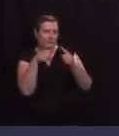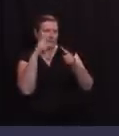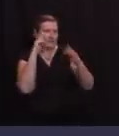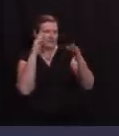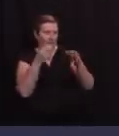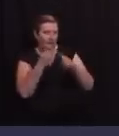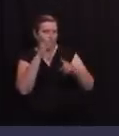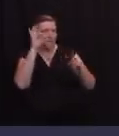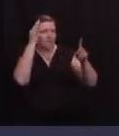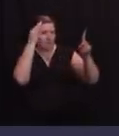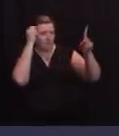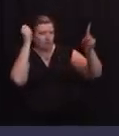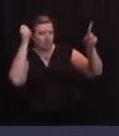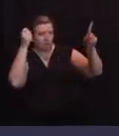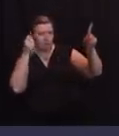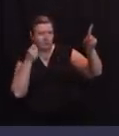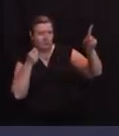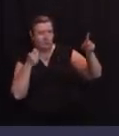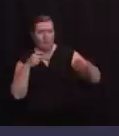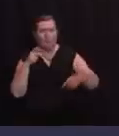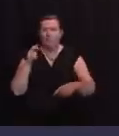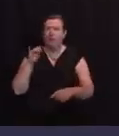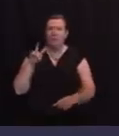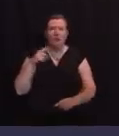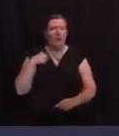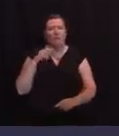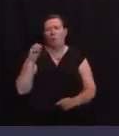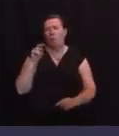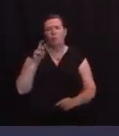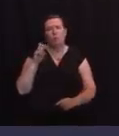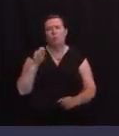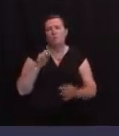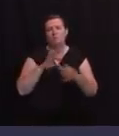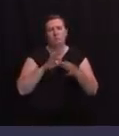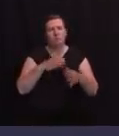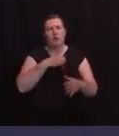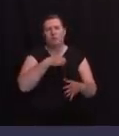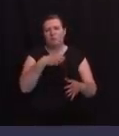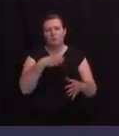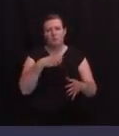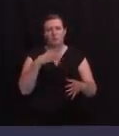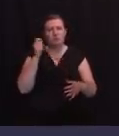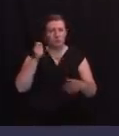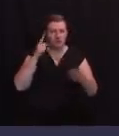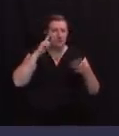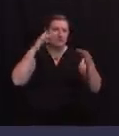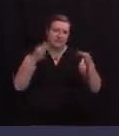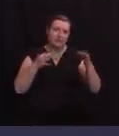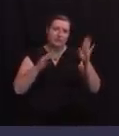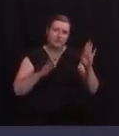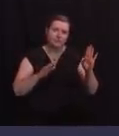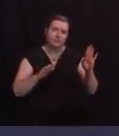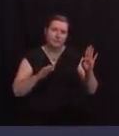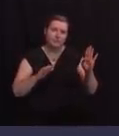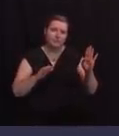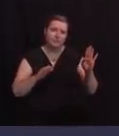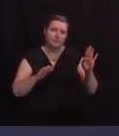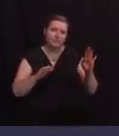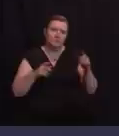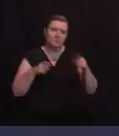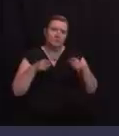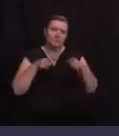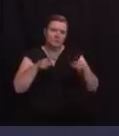add to that? Yeah, so no news on the appeal, but I would just note that Judge Martinotti's decision was very consistent with what the Attorney General had asked